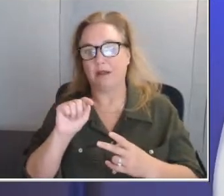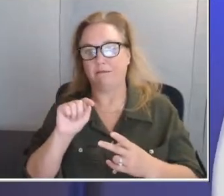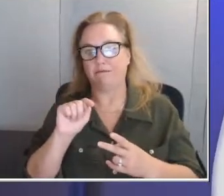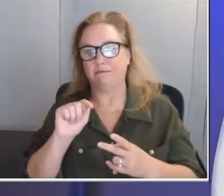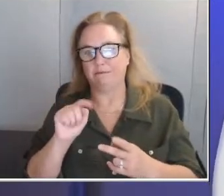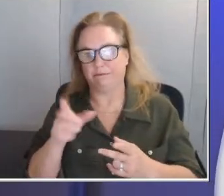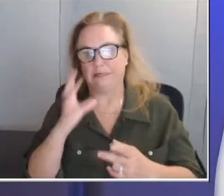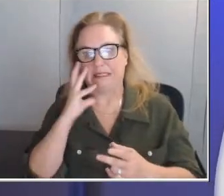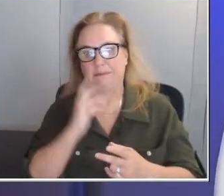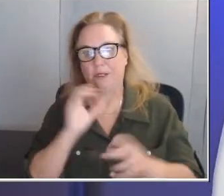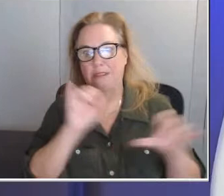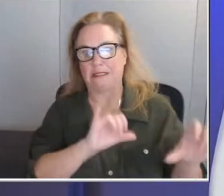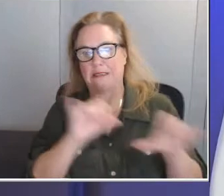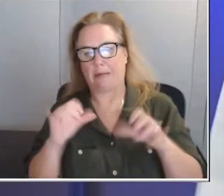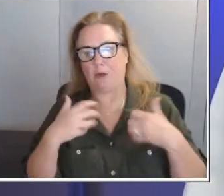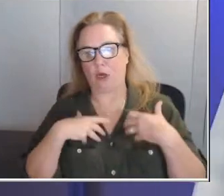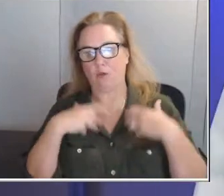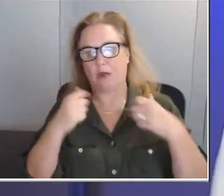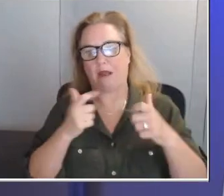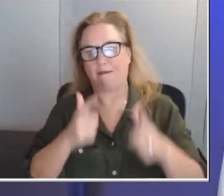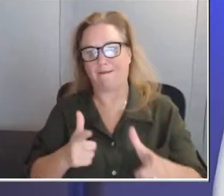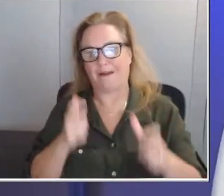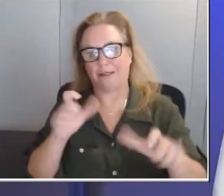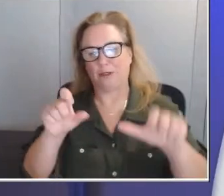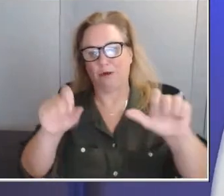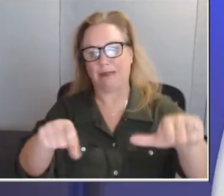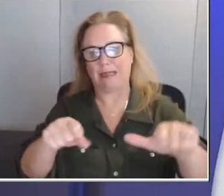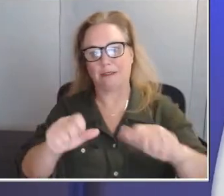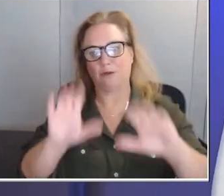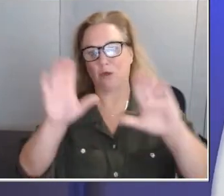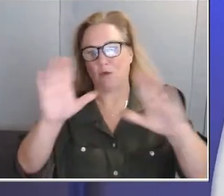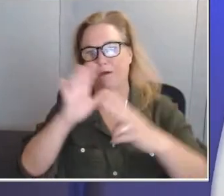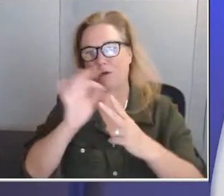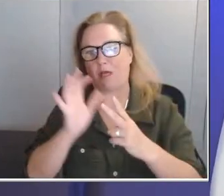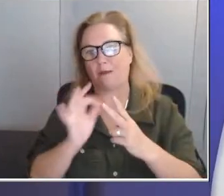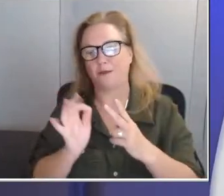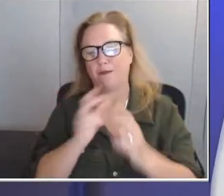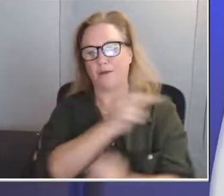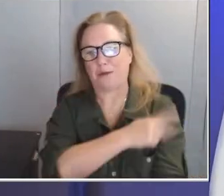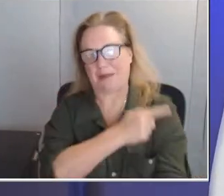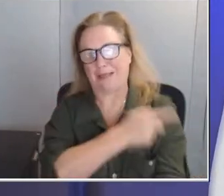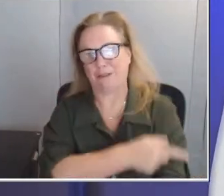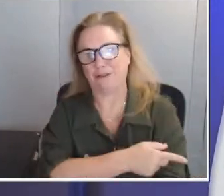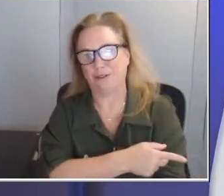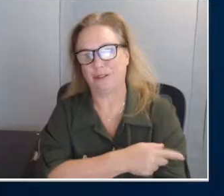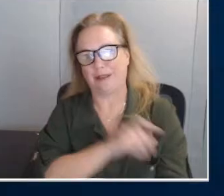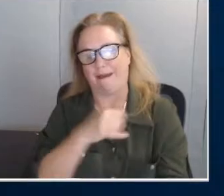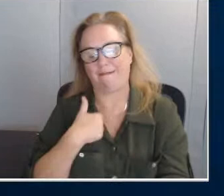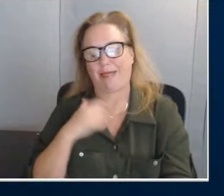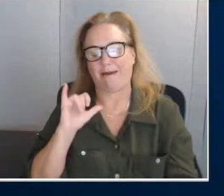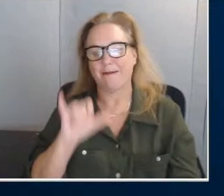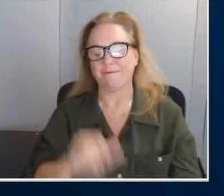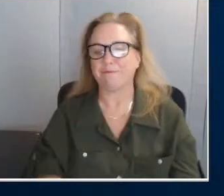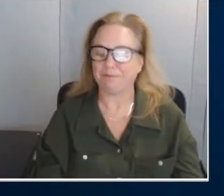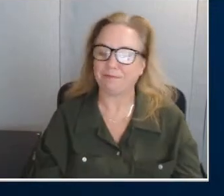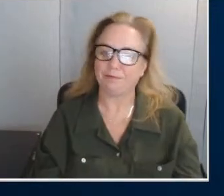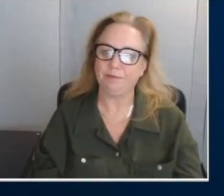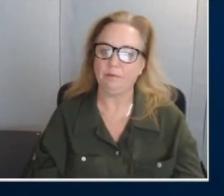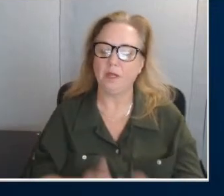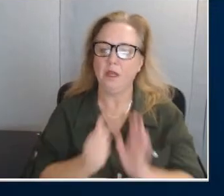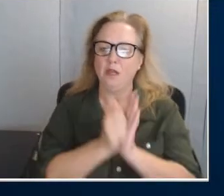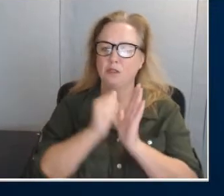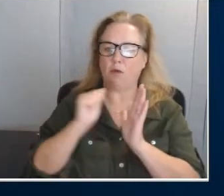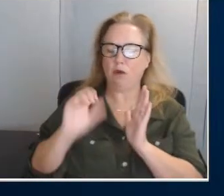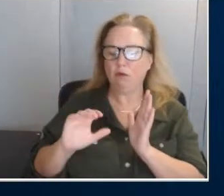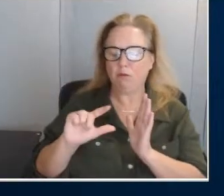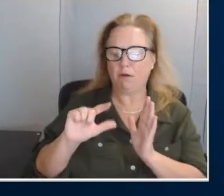faster. And so it's a great option for some patients to be able to have a laparoscopic case. When you take out something like a